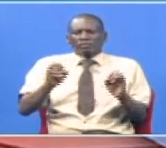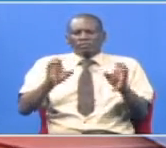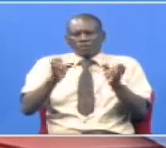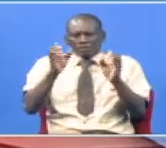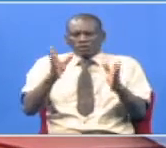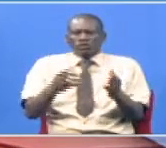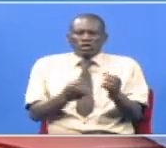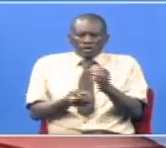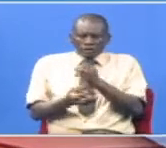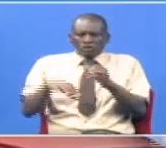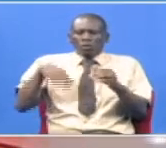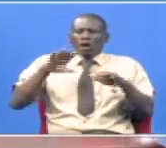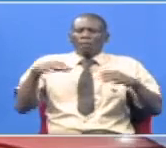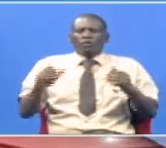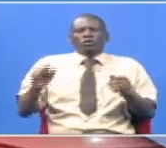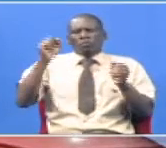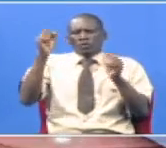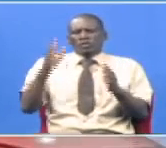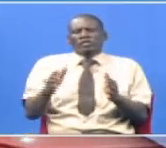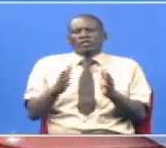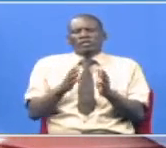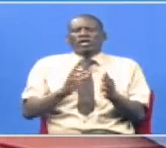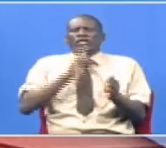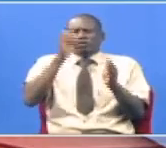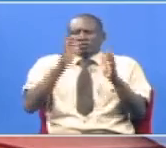the politician, and now Speaker.